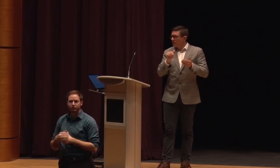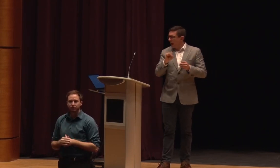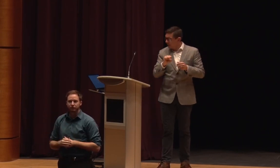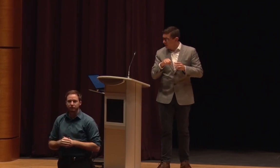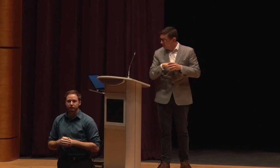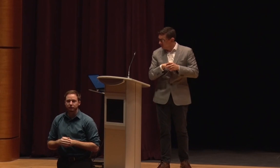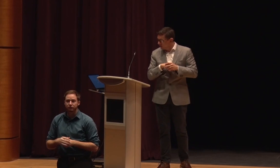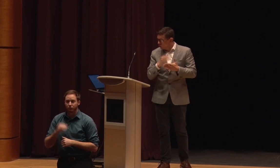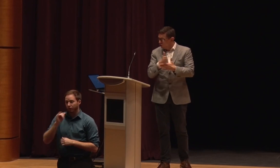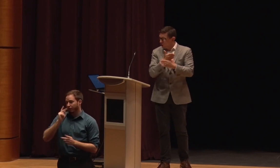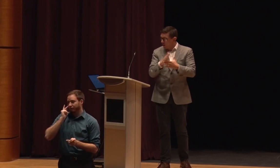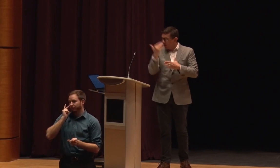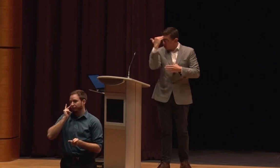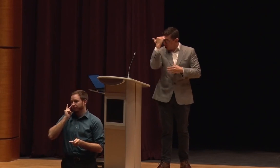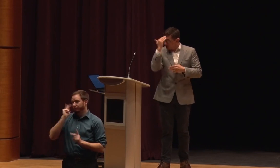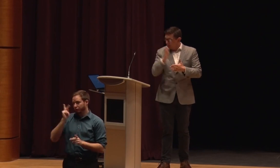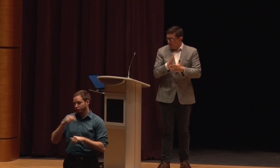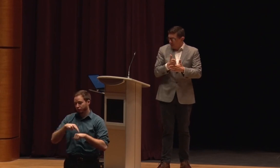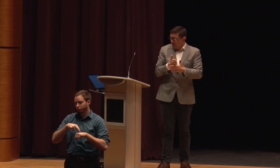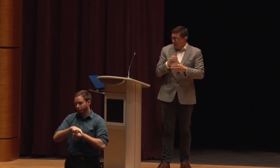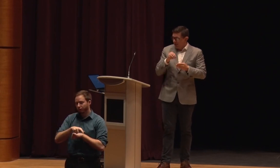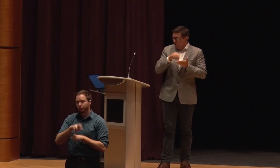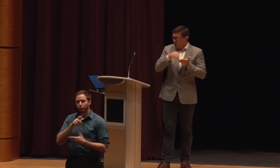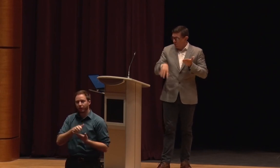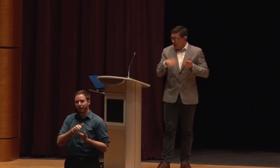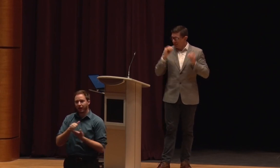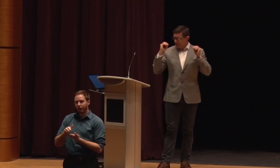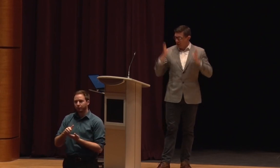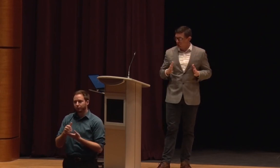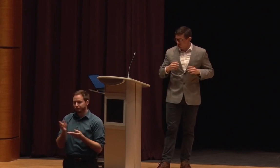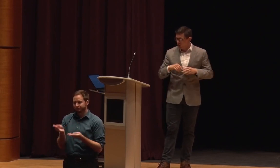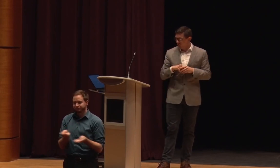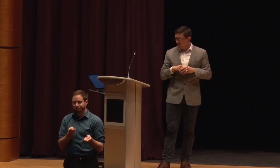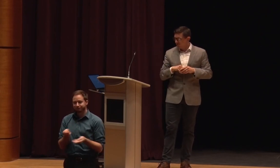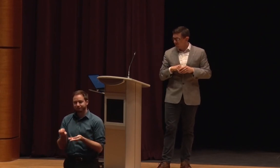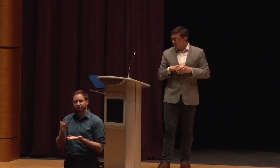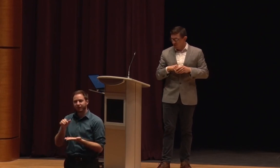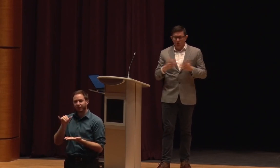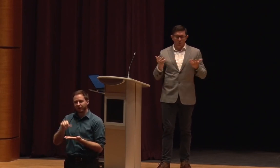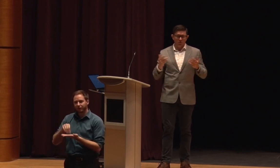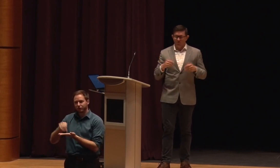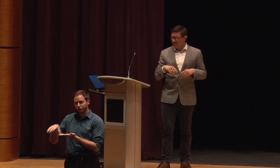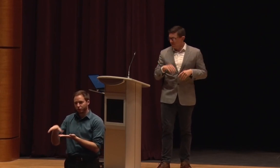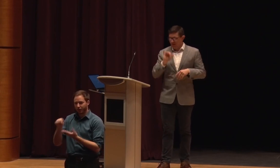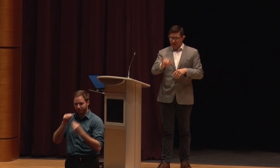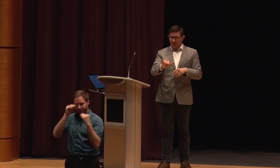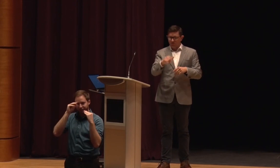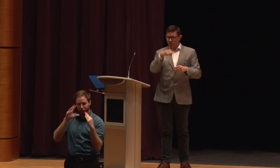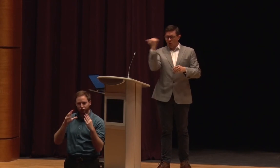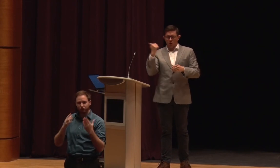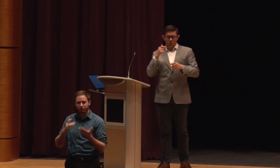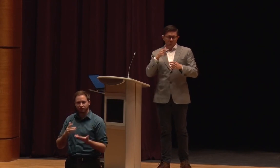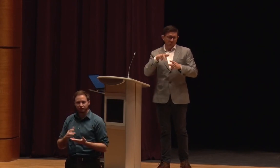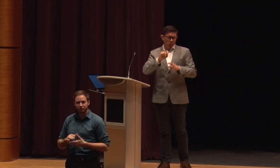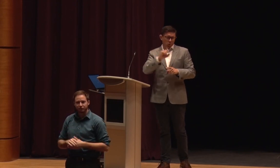Now, having a visual reference serves as a medium between students and teachers.